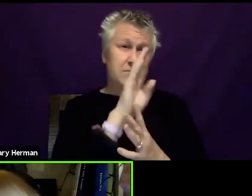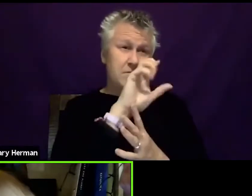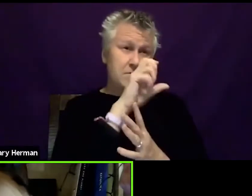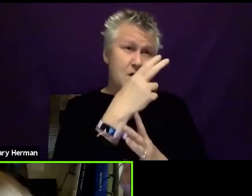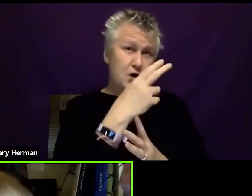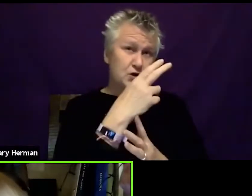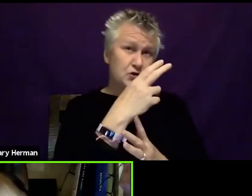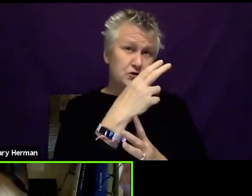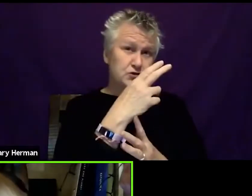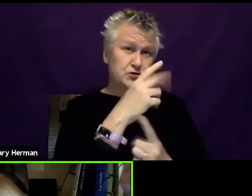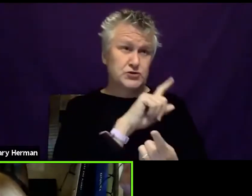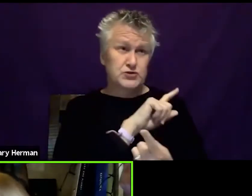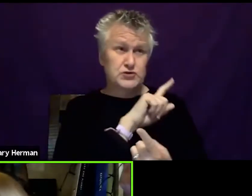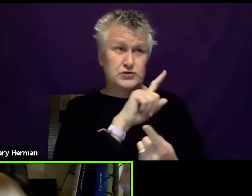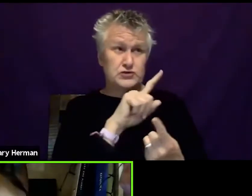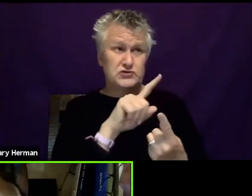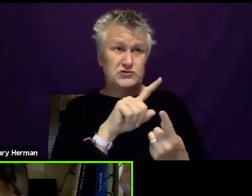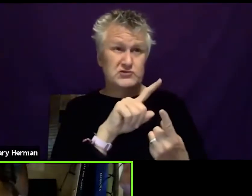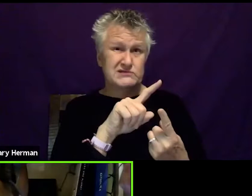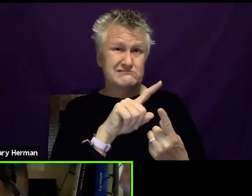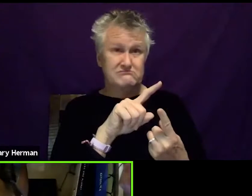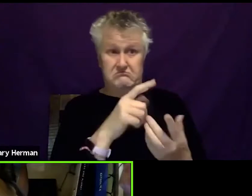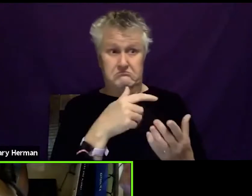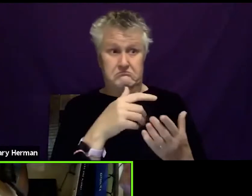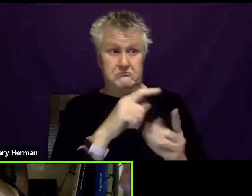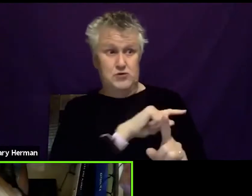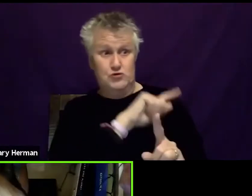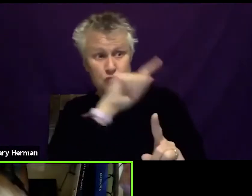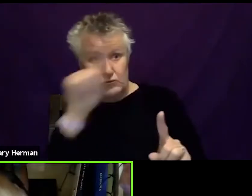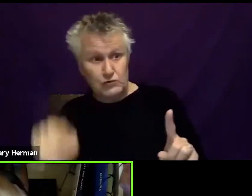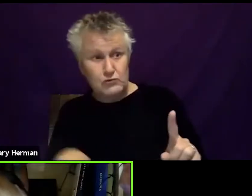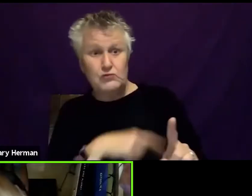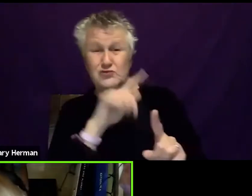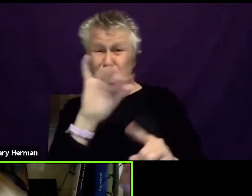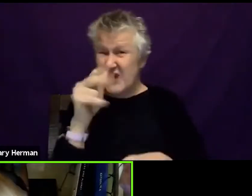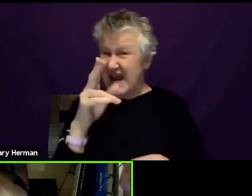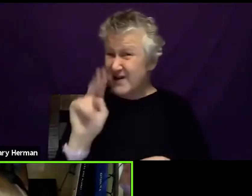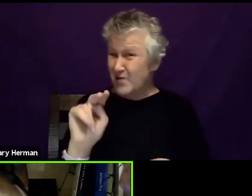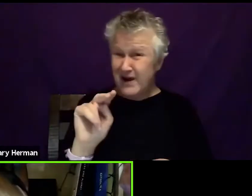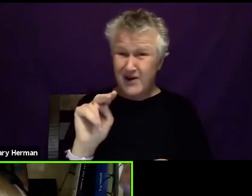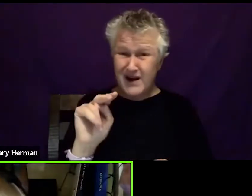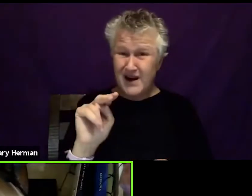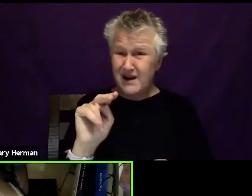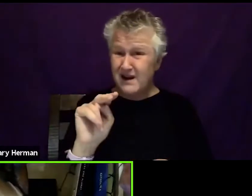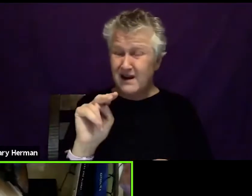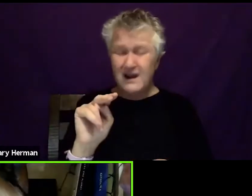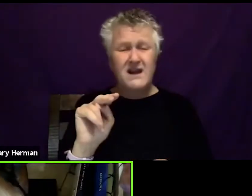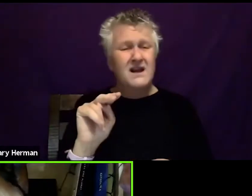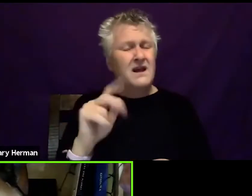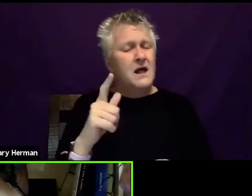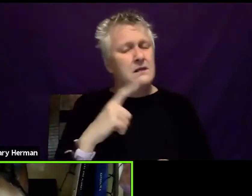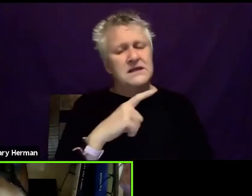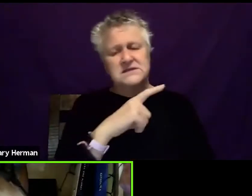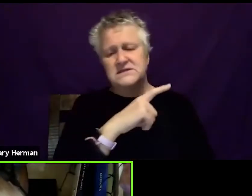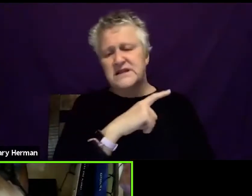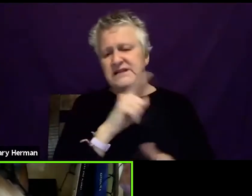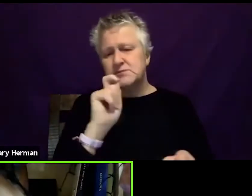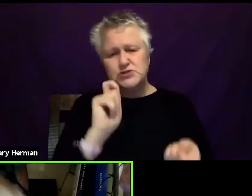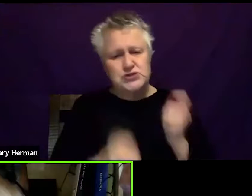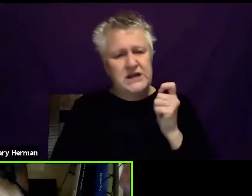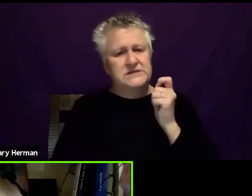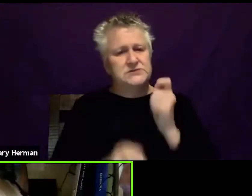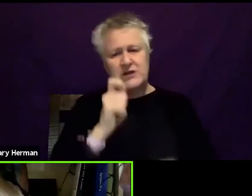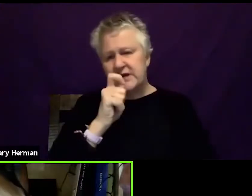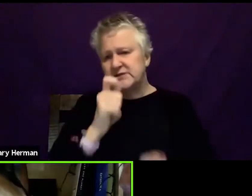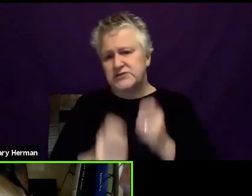well, even until January, legislation was changing every day. Like every day there